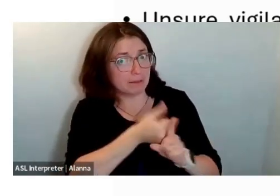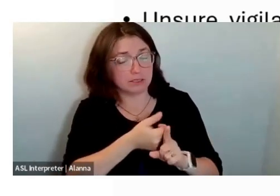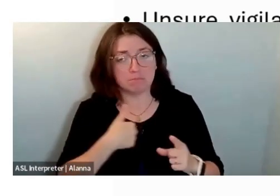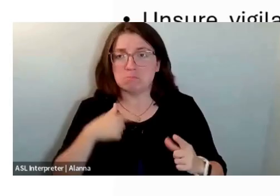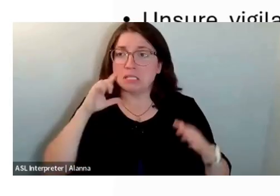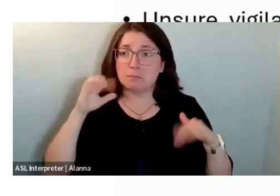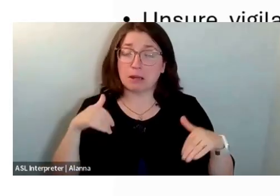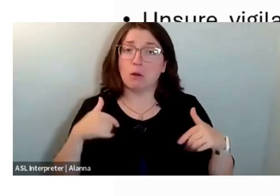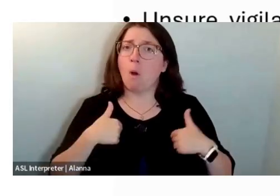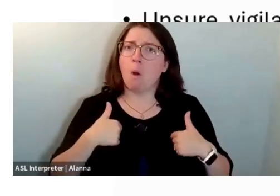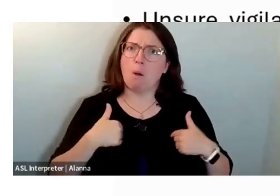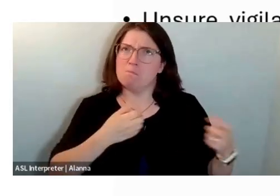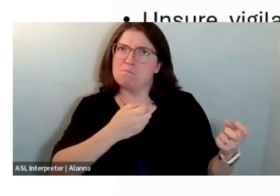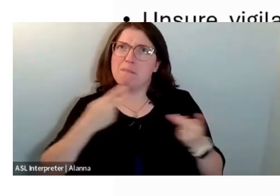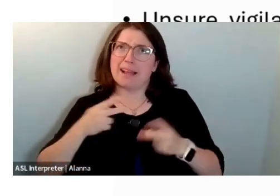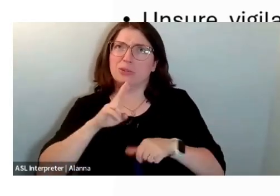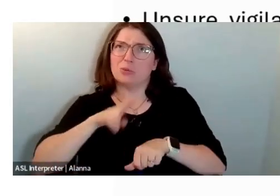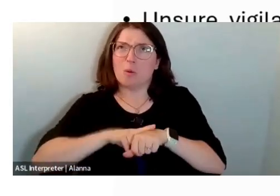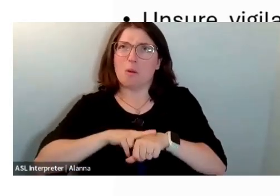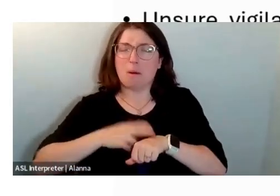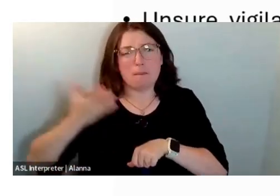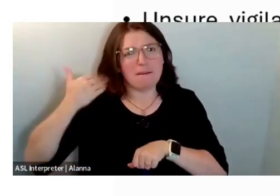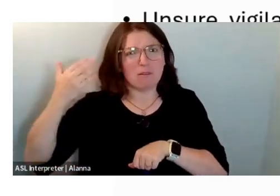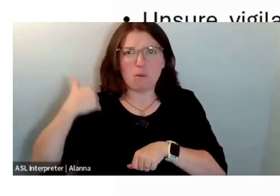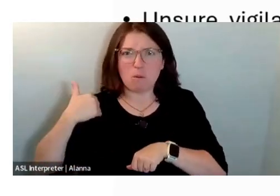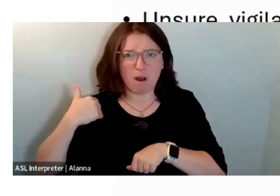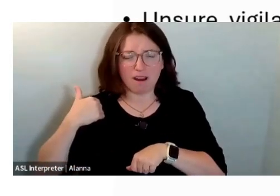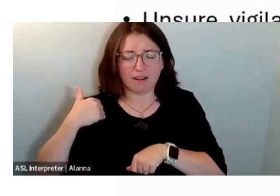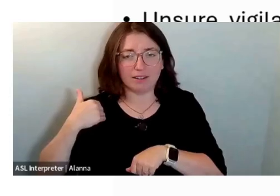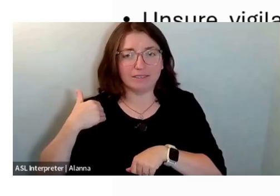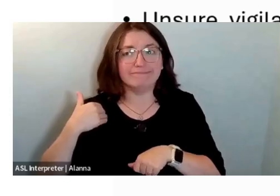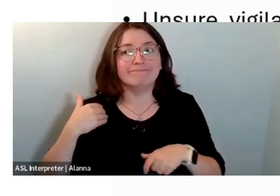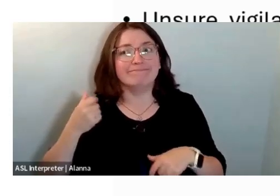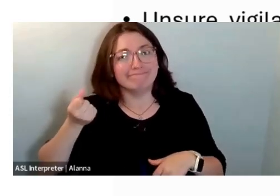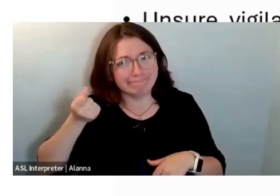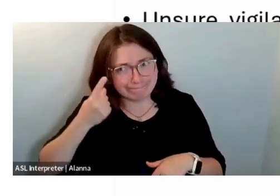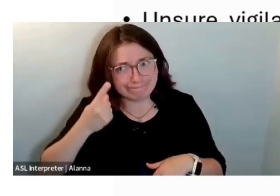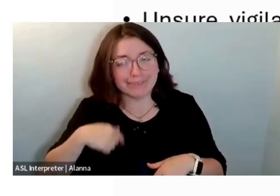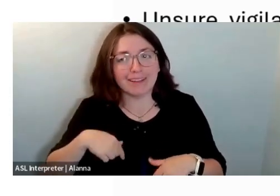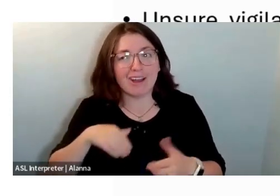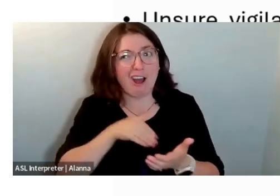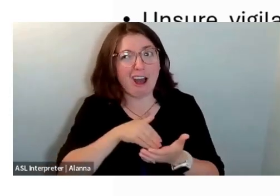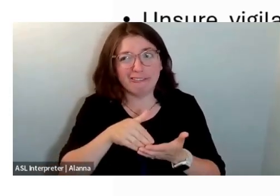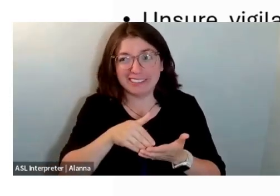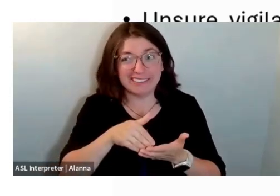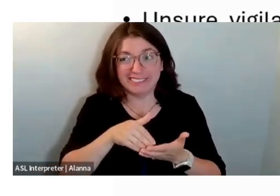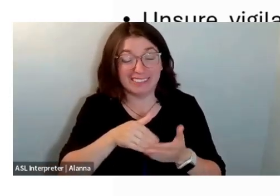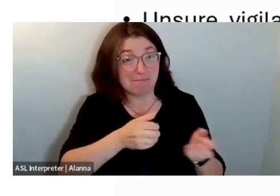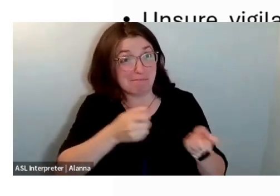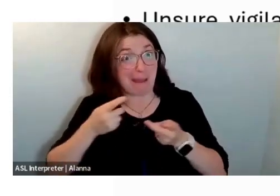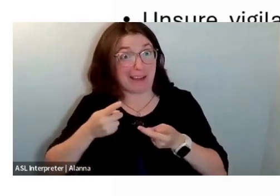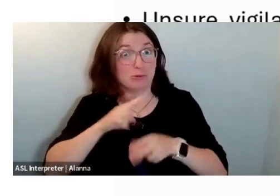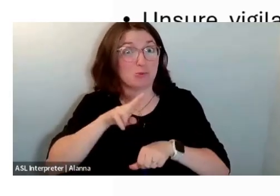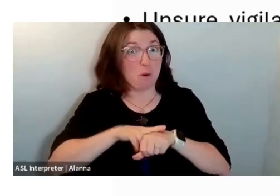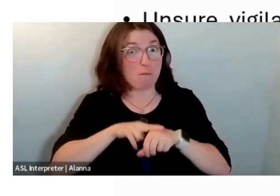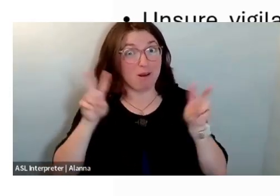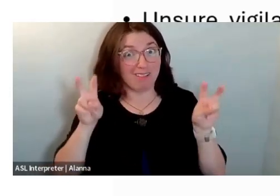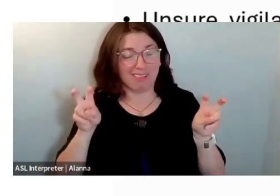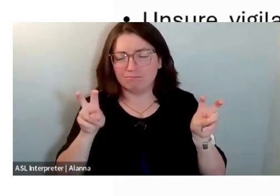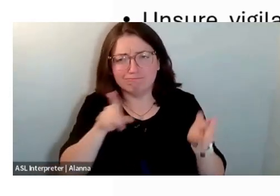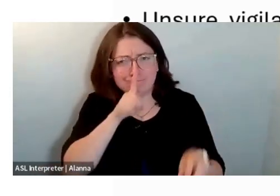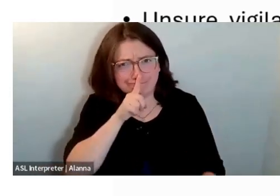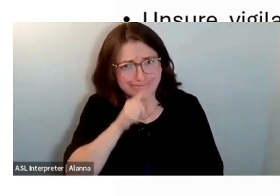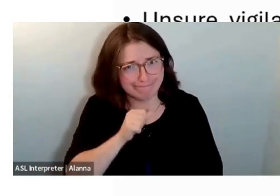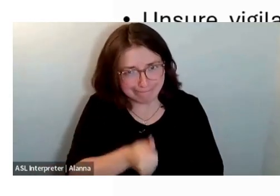back to normal, the way it was before. But often it doesn't. And one of the places that